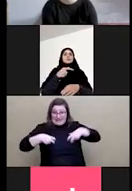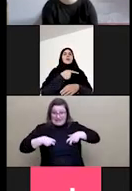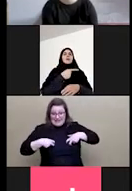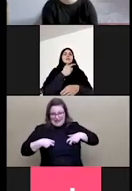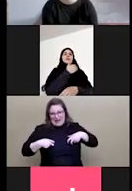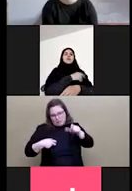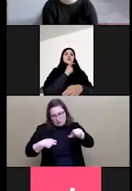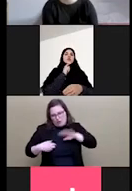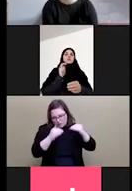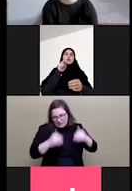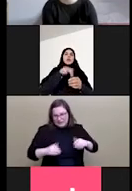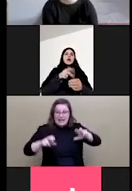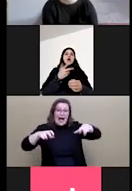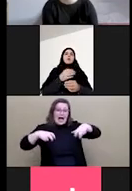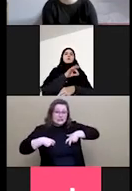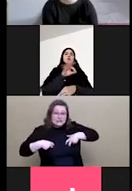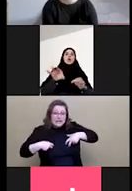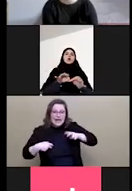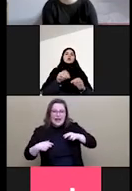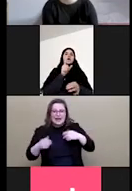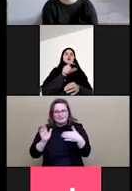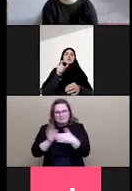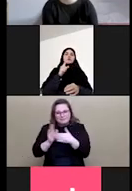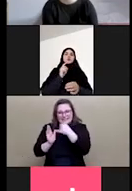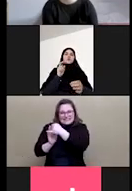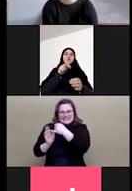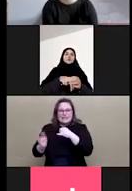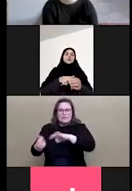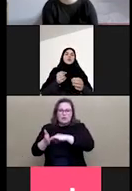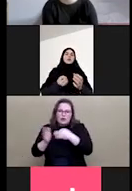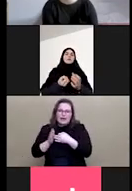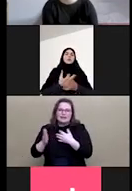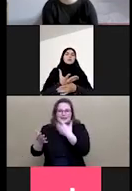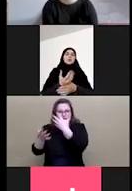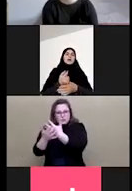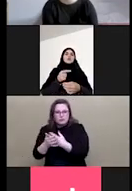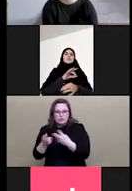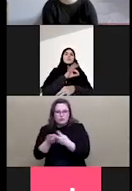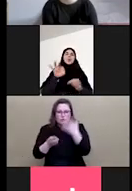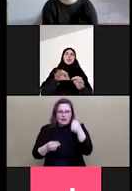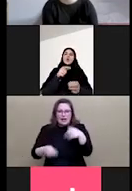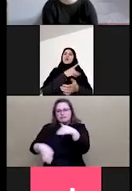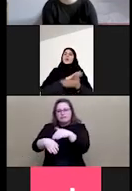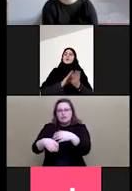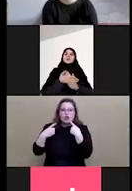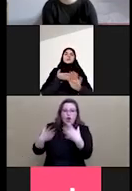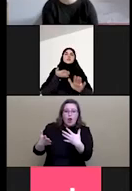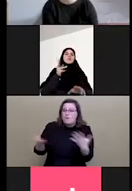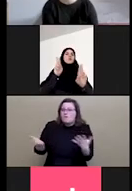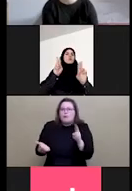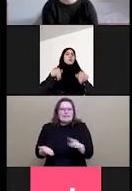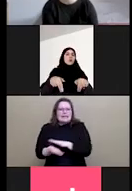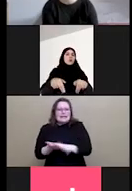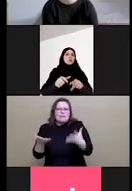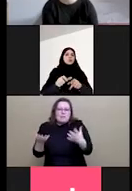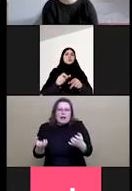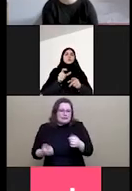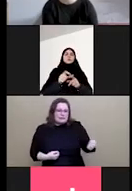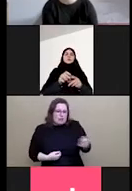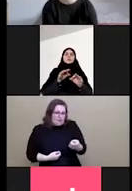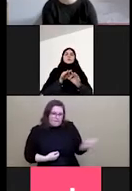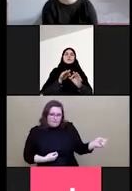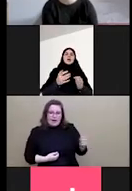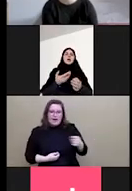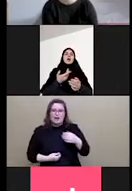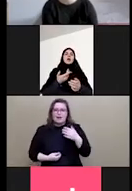implementation structure, they can sensitize the staff on practical needs, ways and means of inclusion that